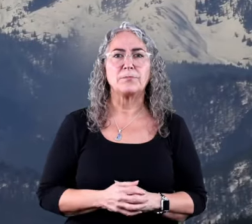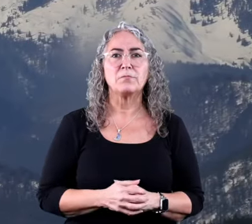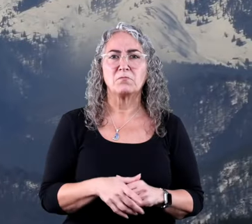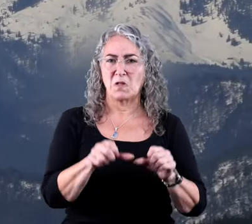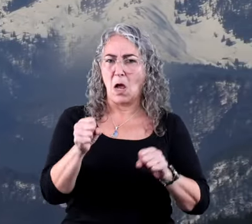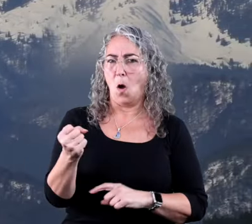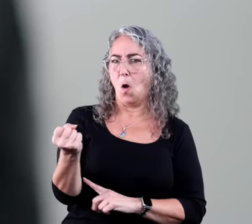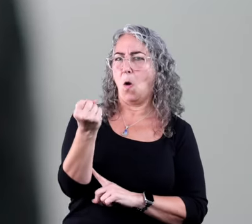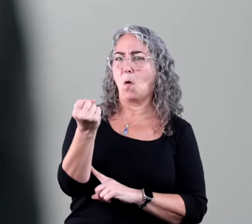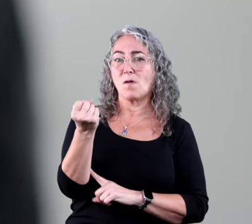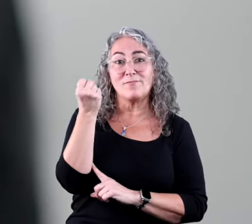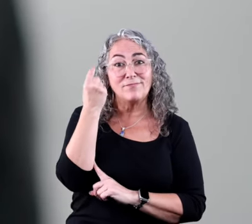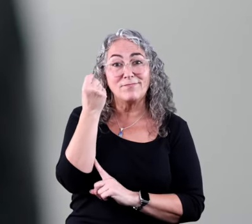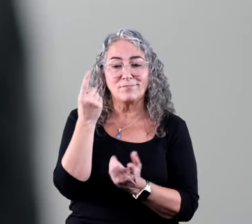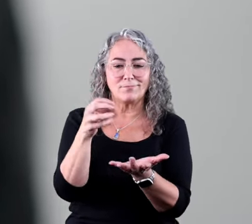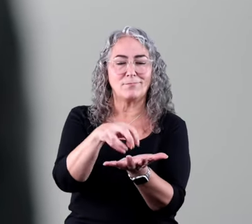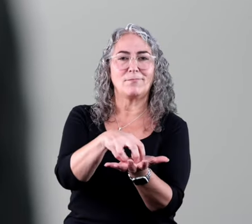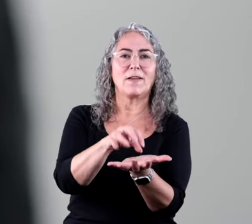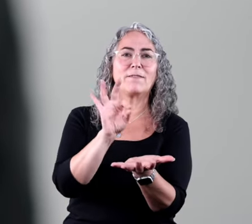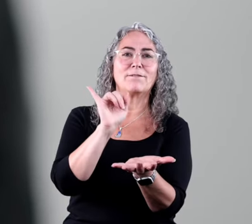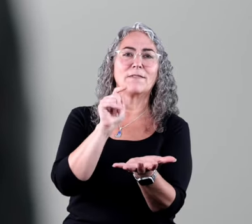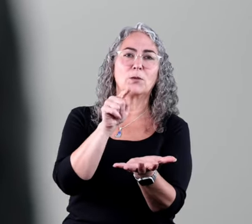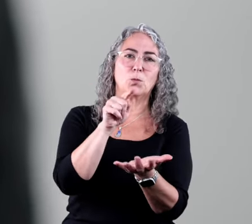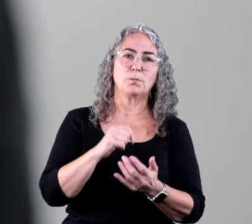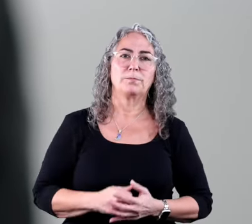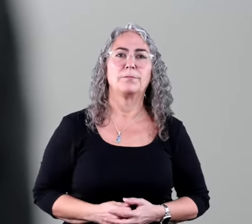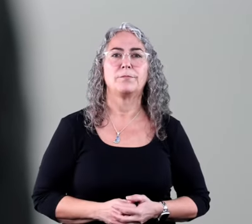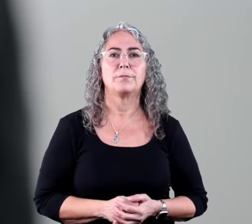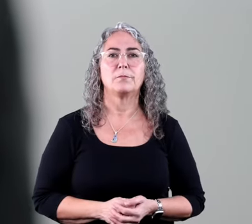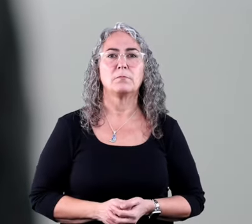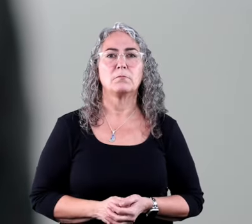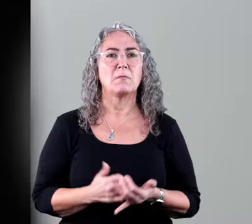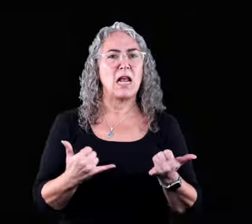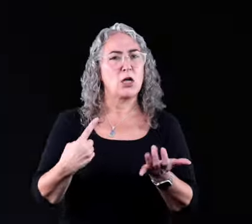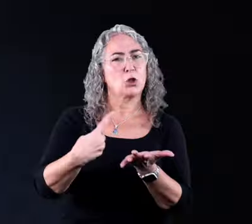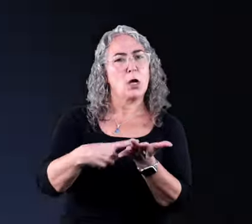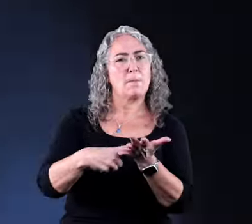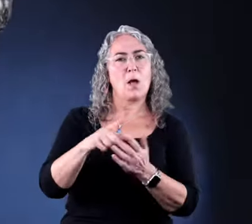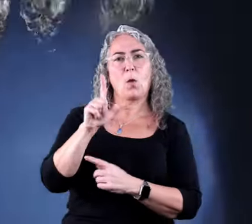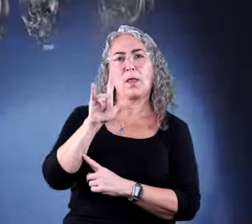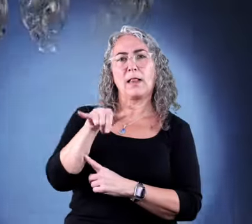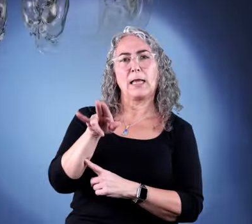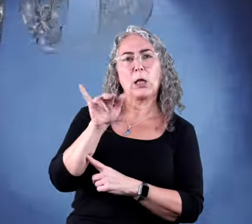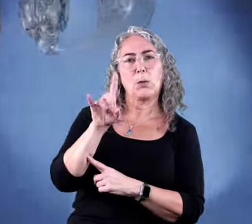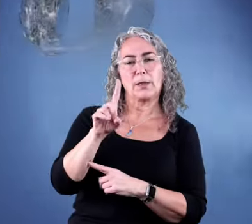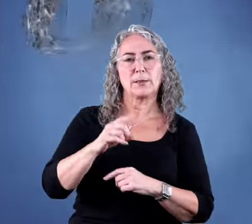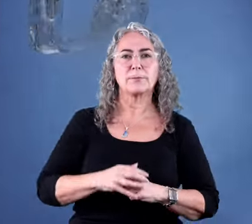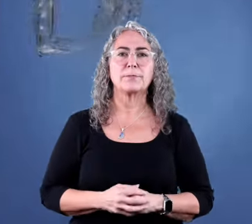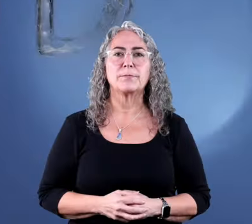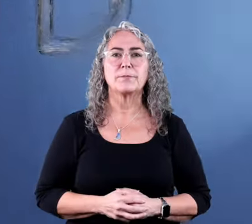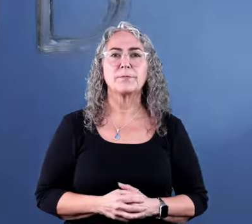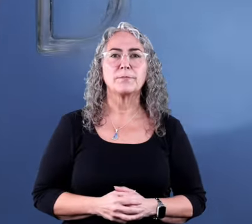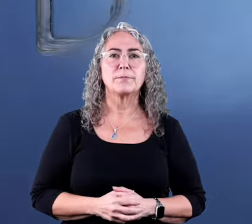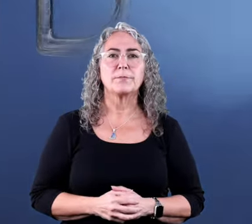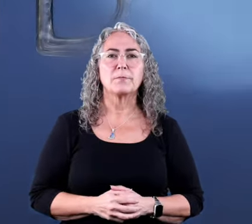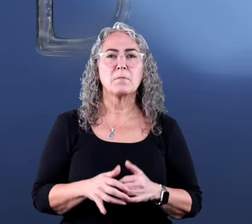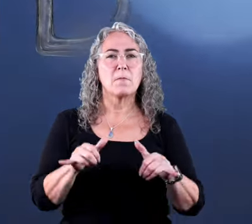as a mountain. And you can hold them in your hands if they'll fit. Now, let's talk about